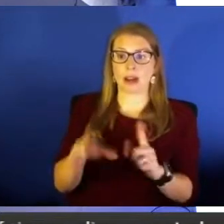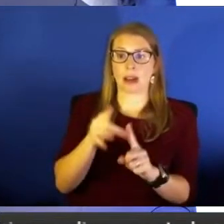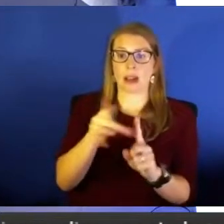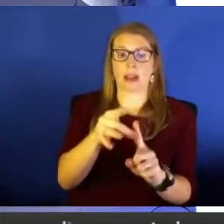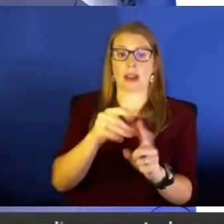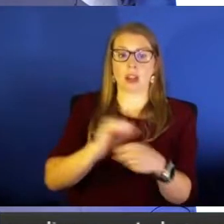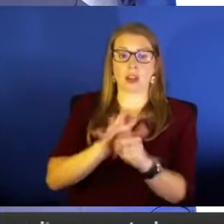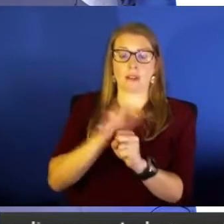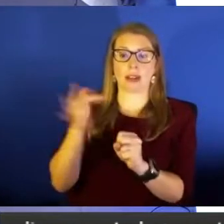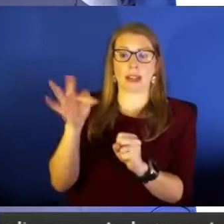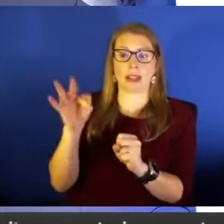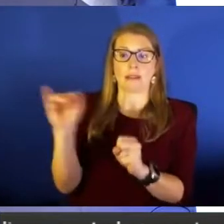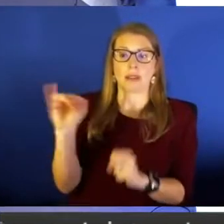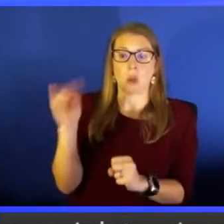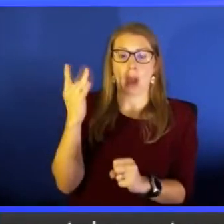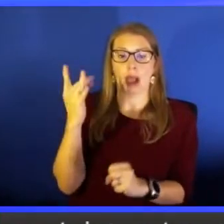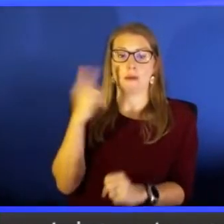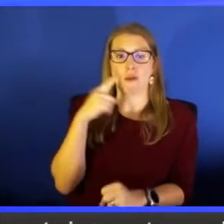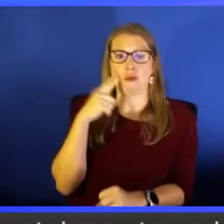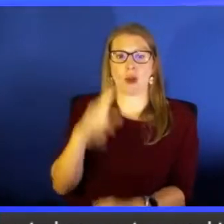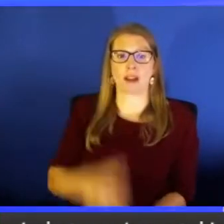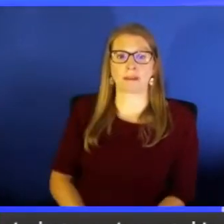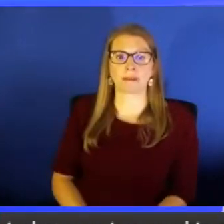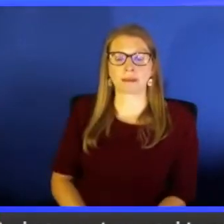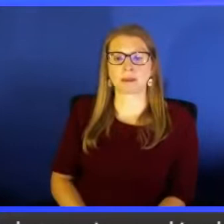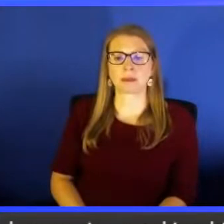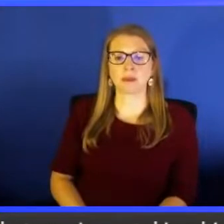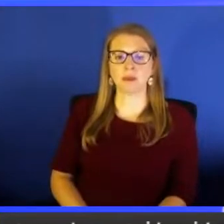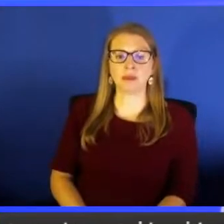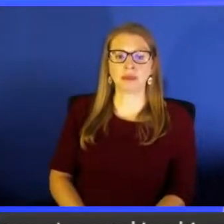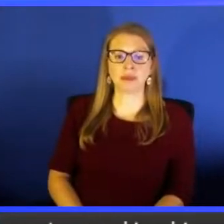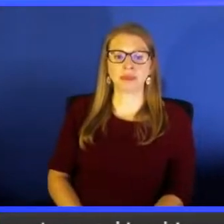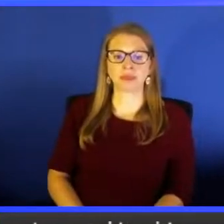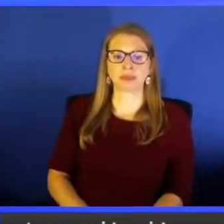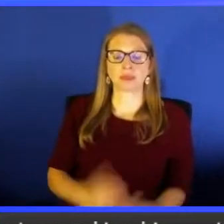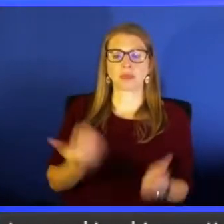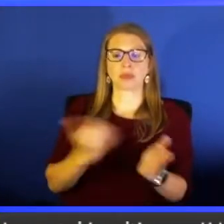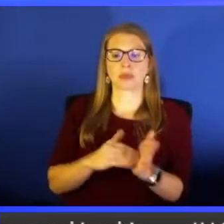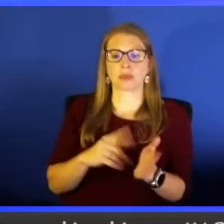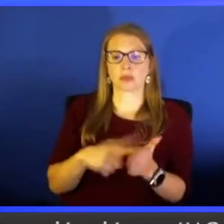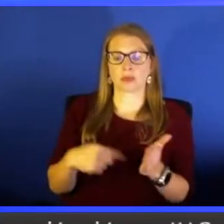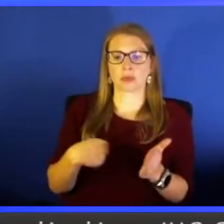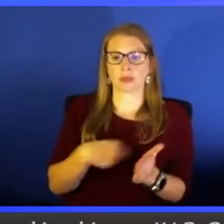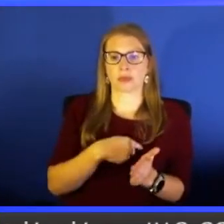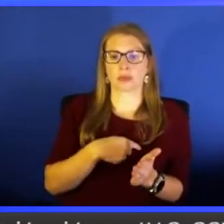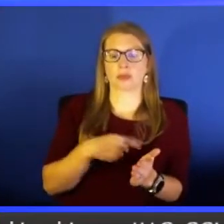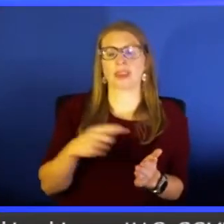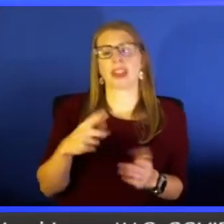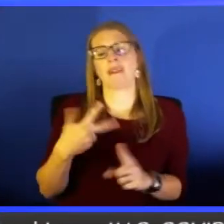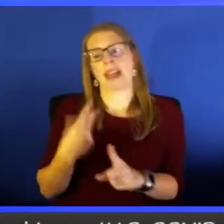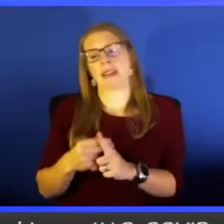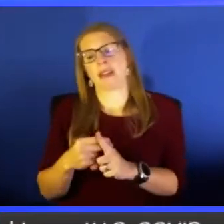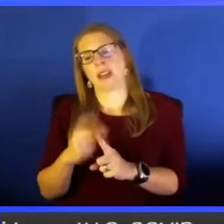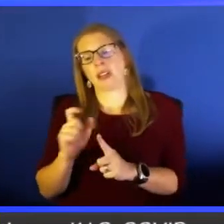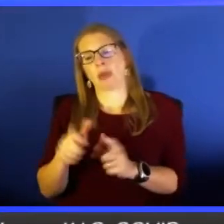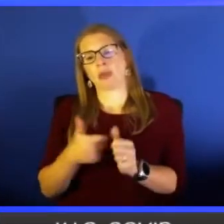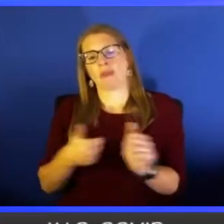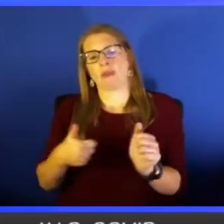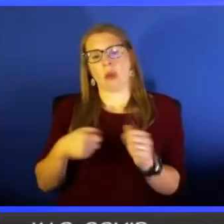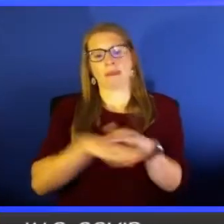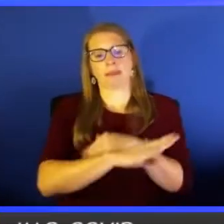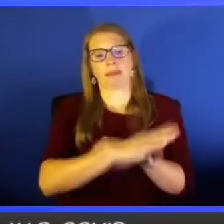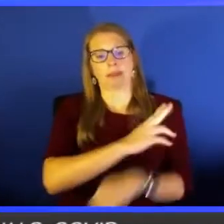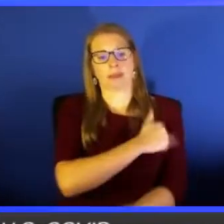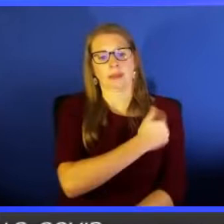infections. Why would that be? Yeah. Again, I think what we're talking about here, the vaccines are supposed to keep us out of the hospital, keep us from